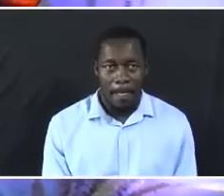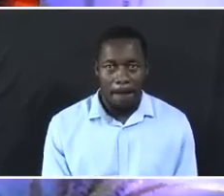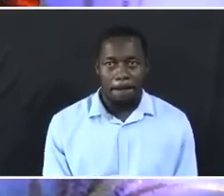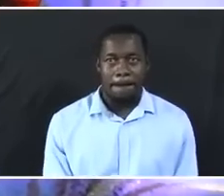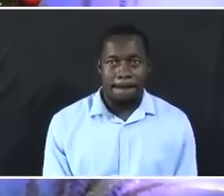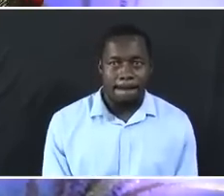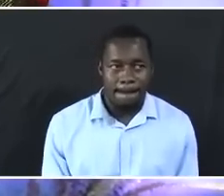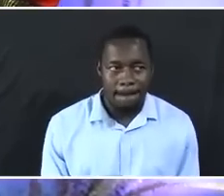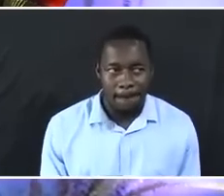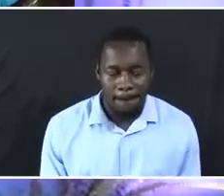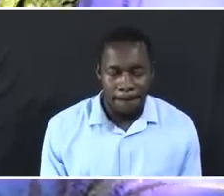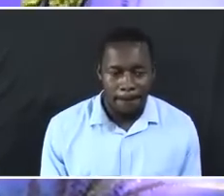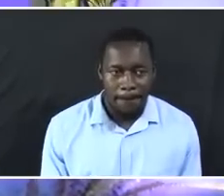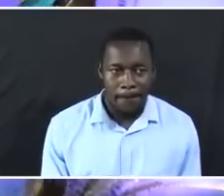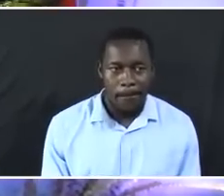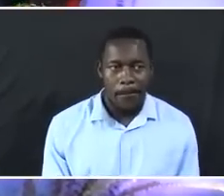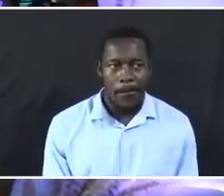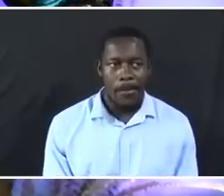run, hiding.